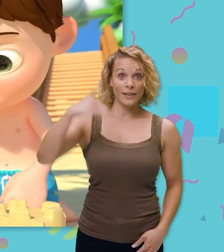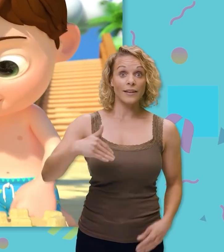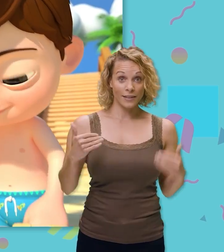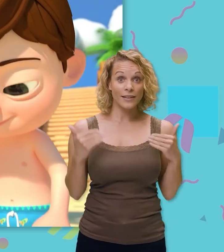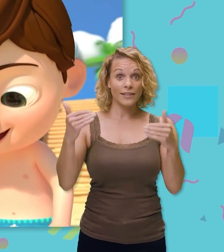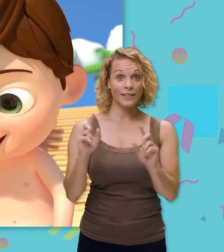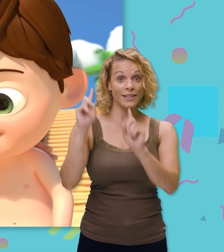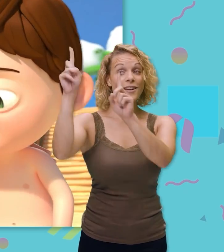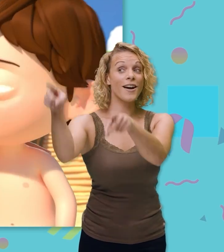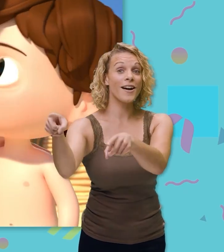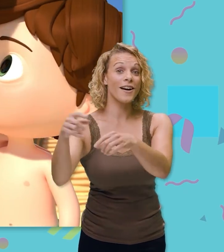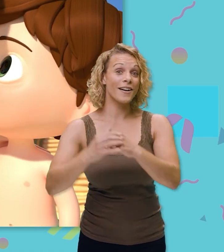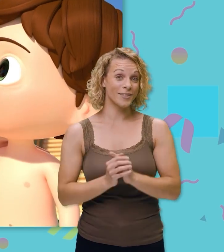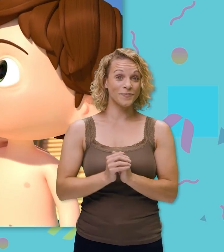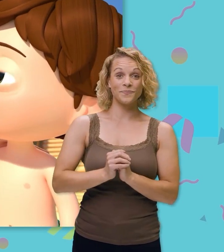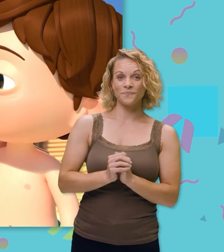Come on.